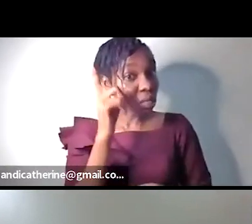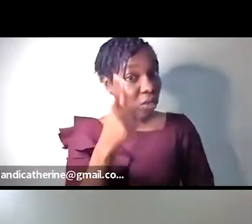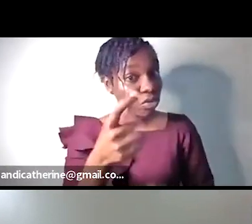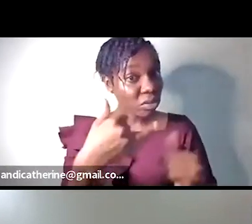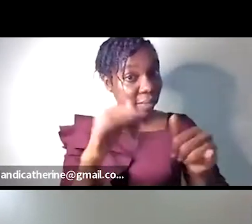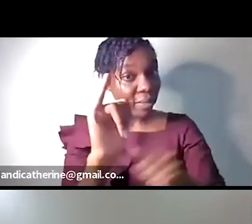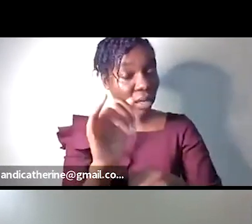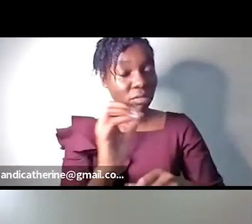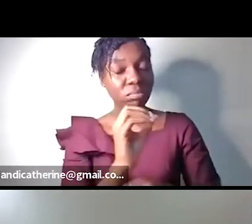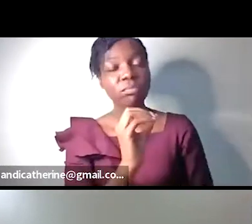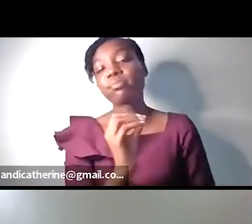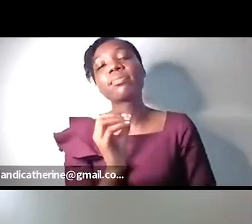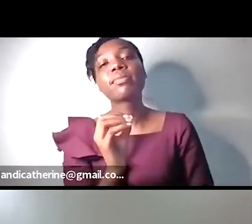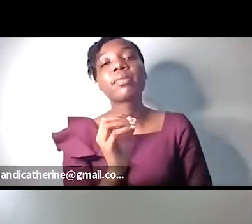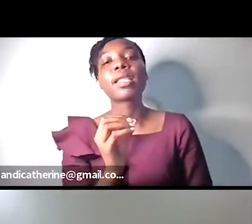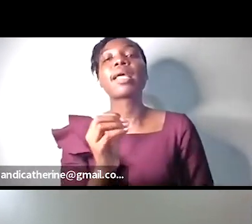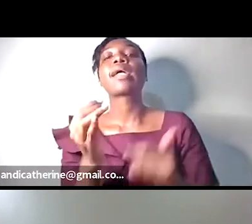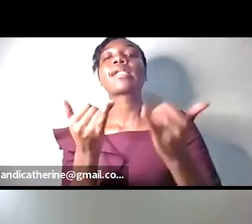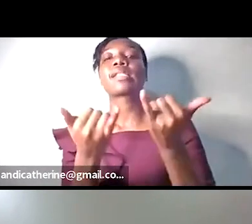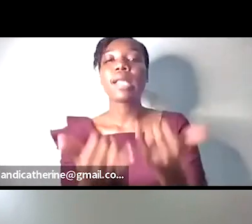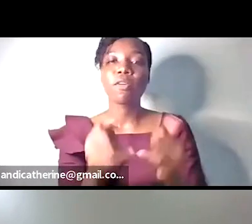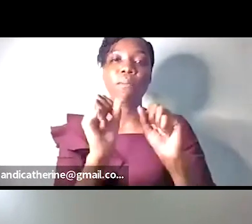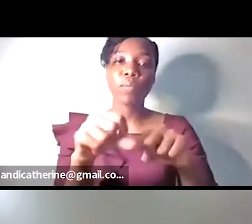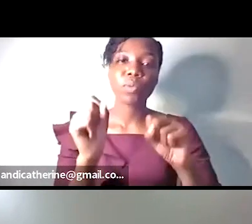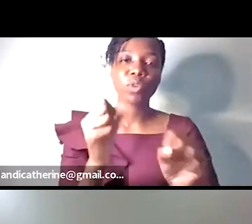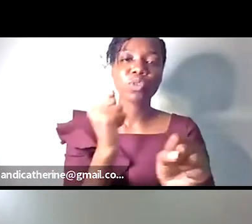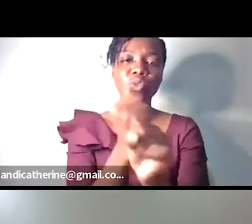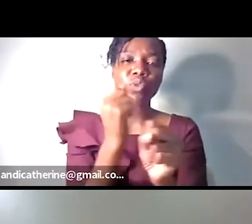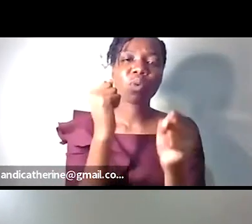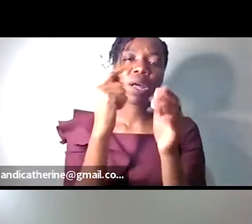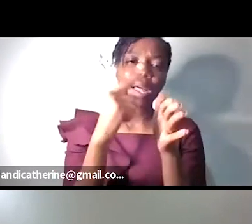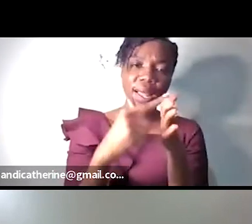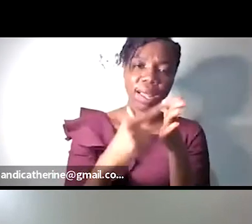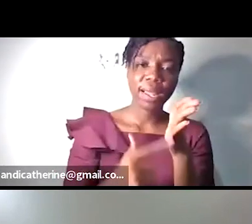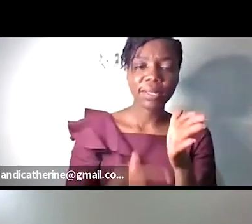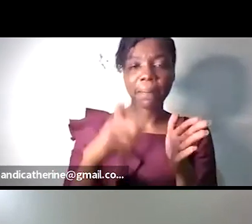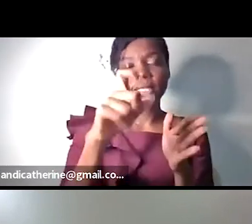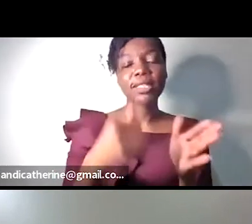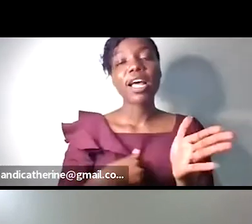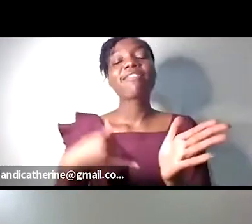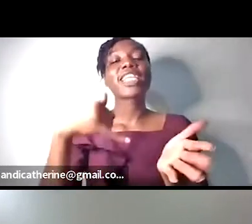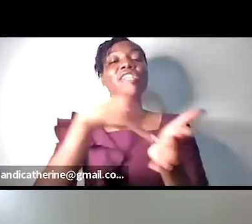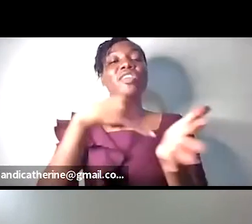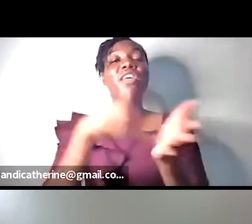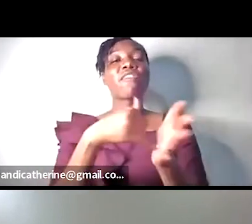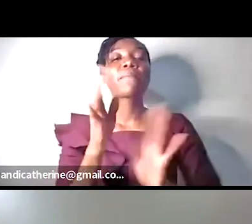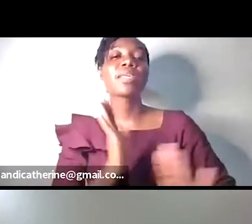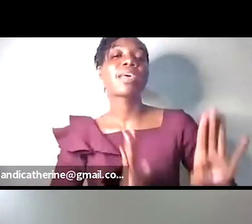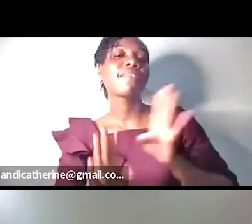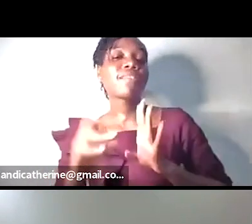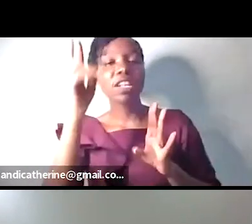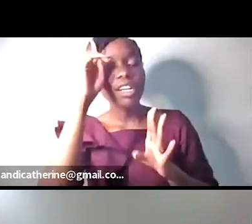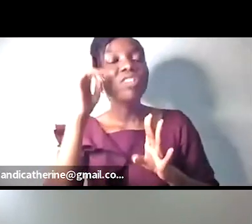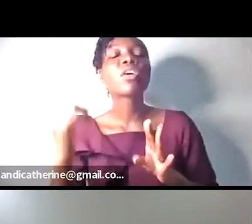right? Now, what do you need to do? You need to have inclusive behavior, okay? You have a common purpose and a